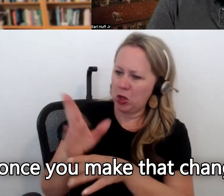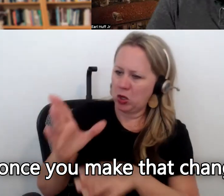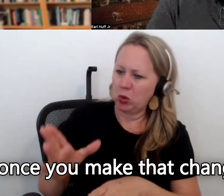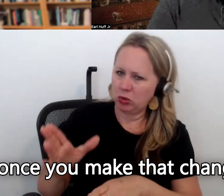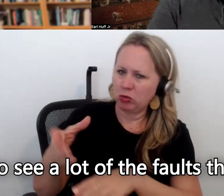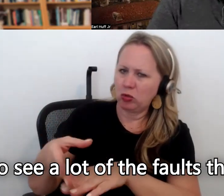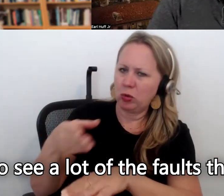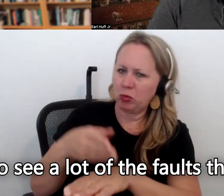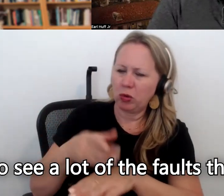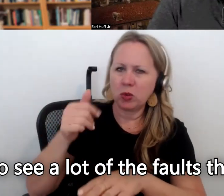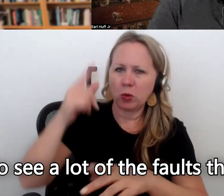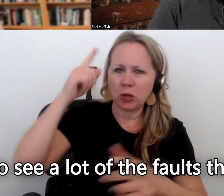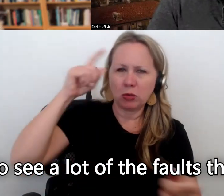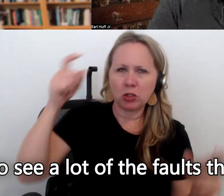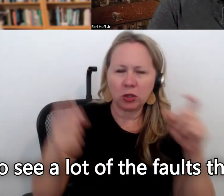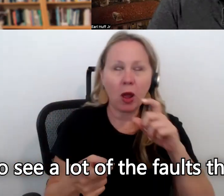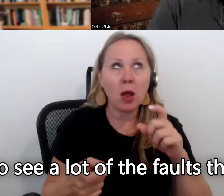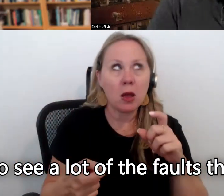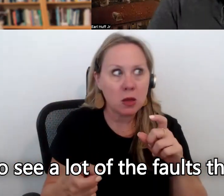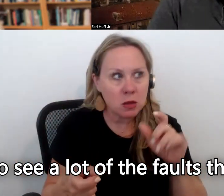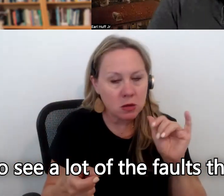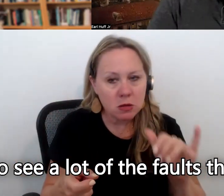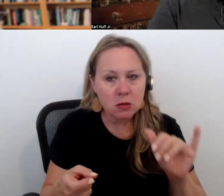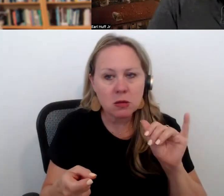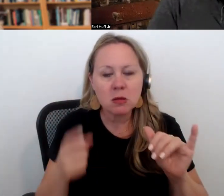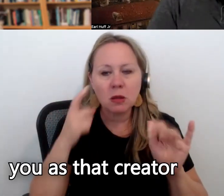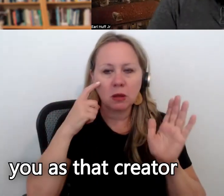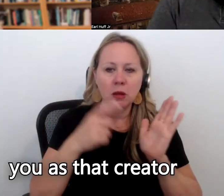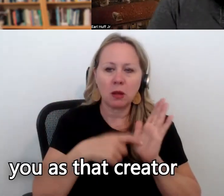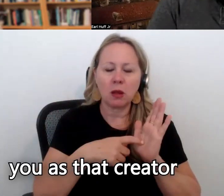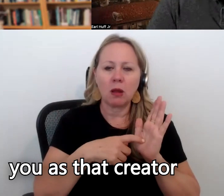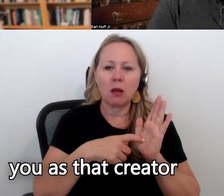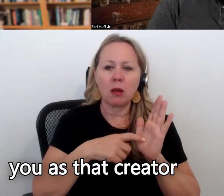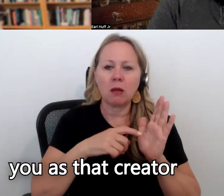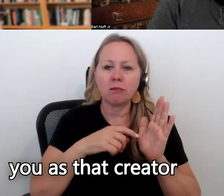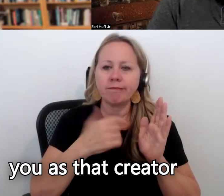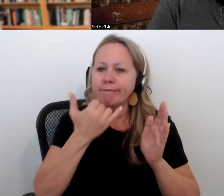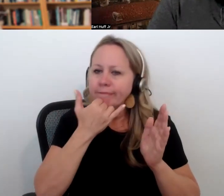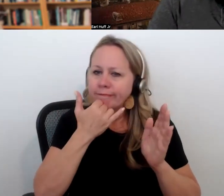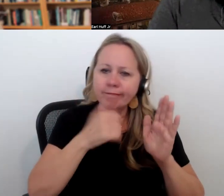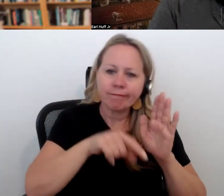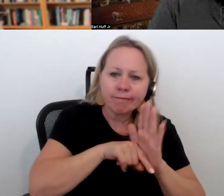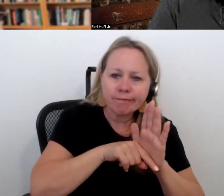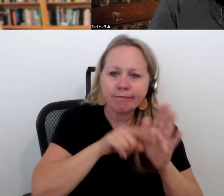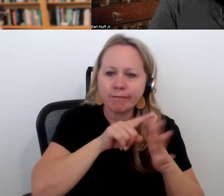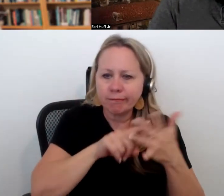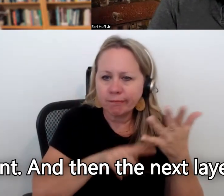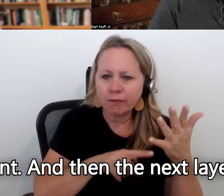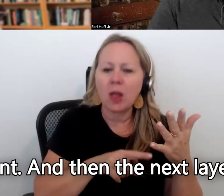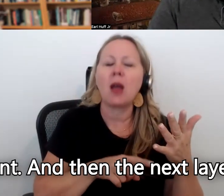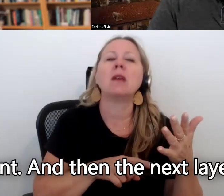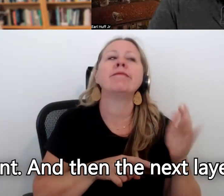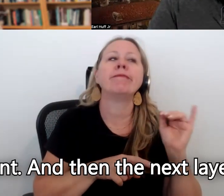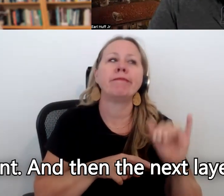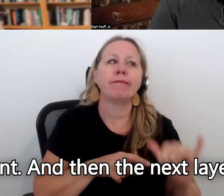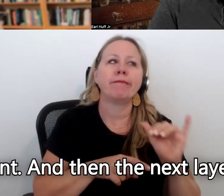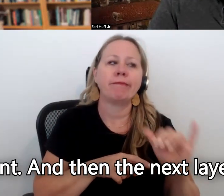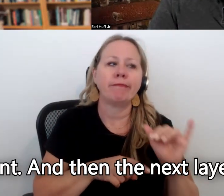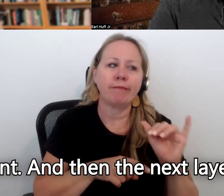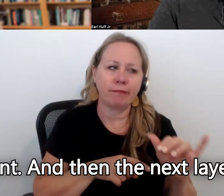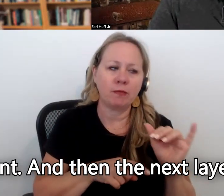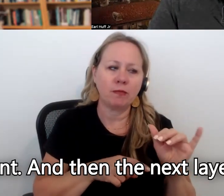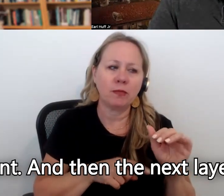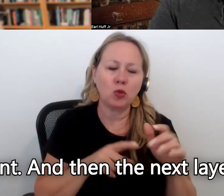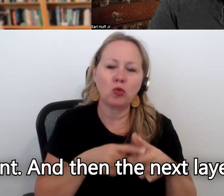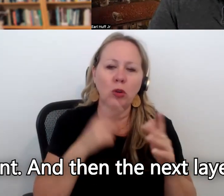once you make that change, you start to see a lot of the faults that you, as that creator, present. And